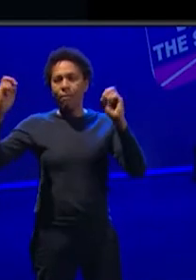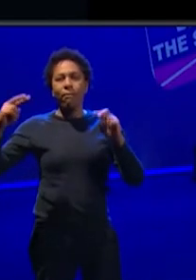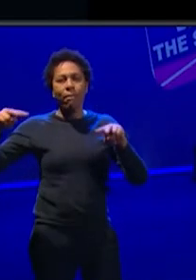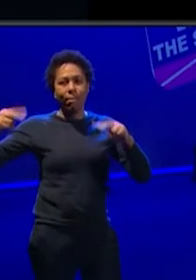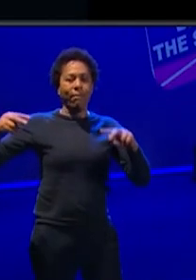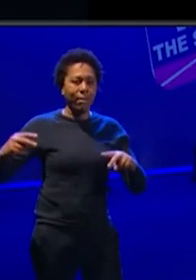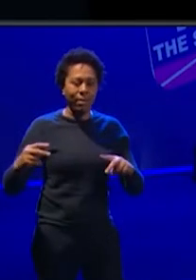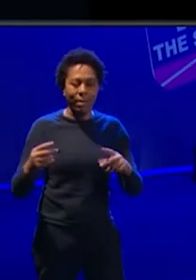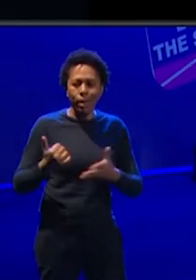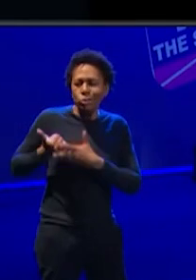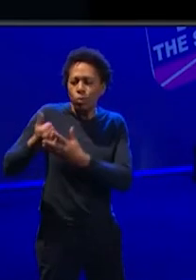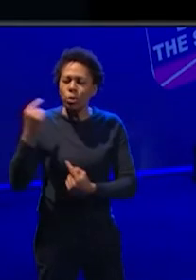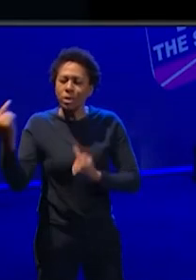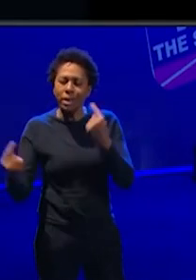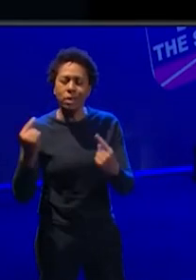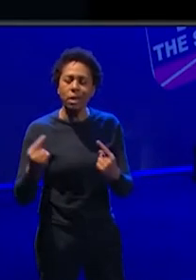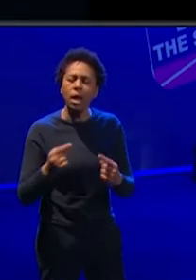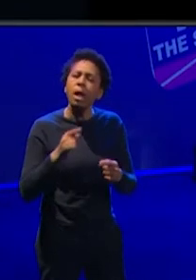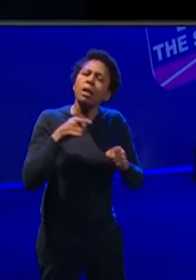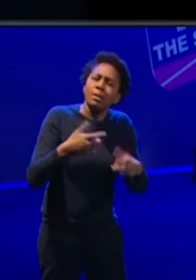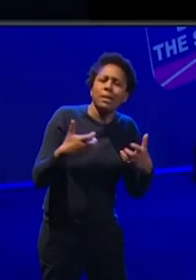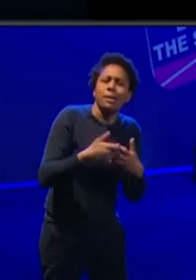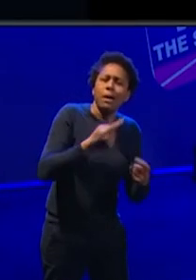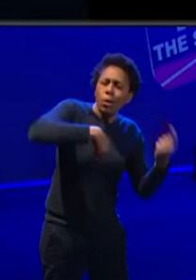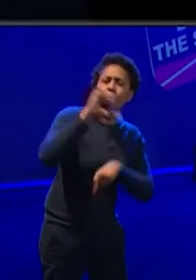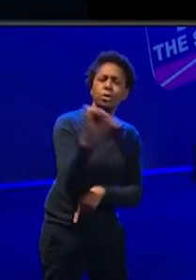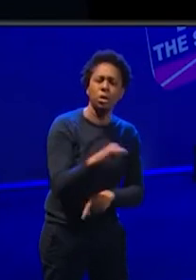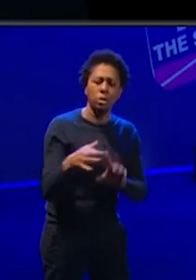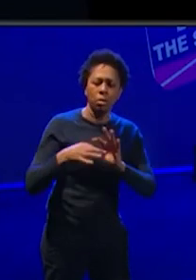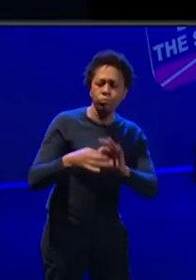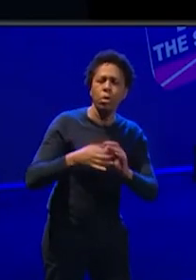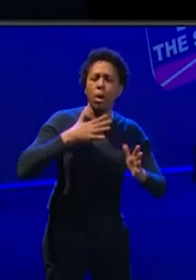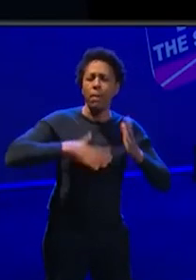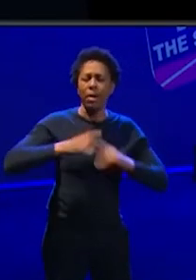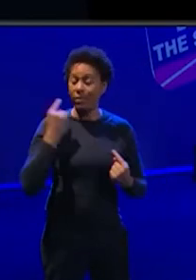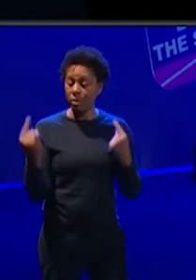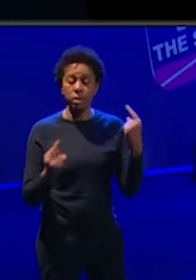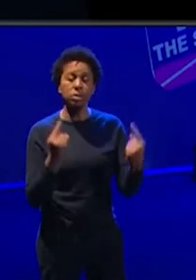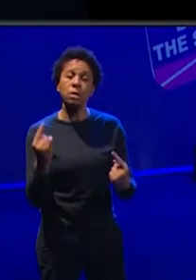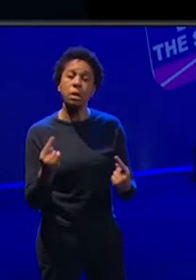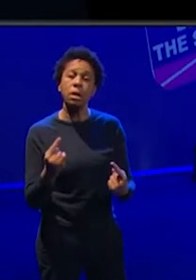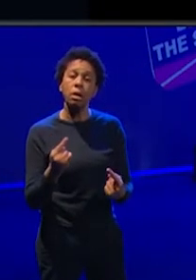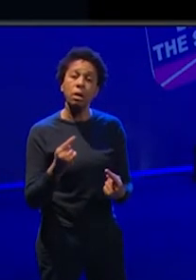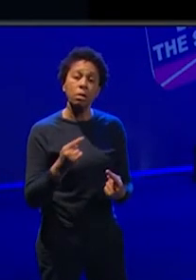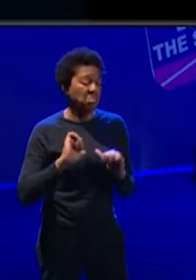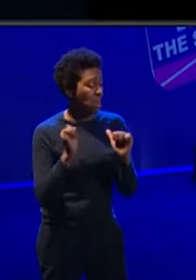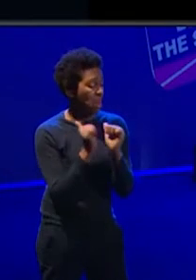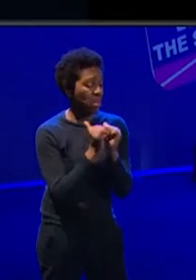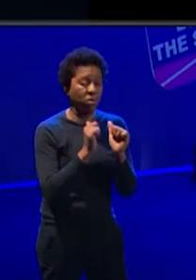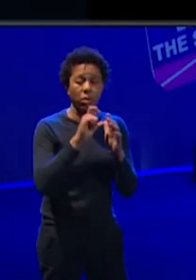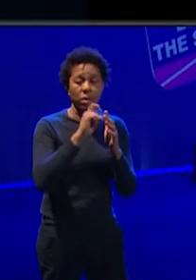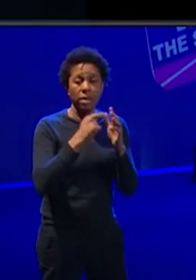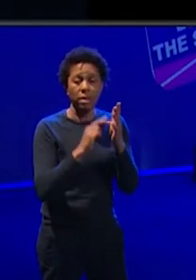other. That's how humanity should be when, as Daniel says, it works. Also, it gives us meaning.